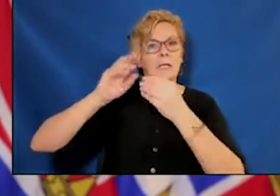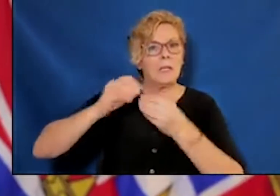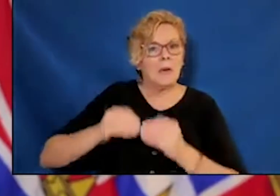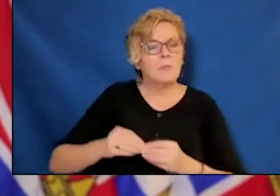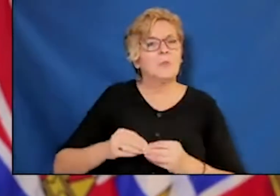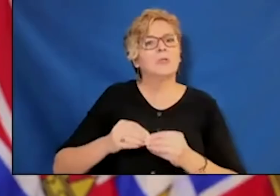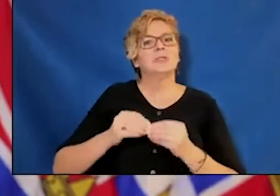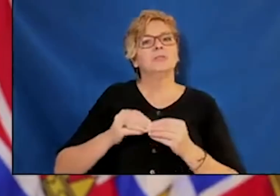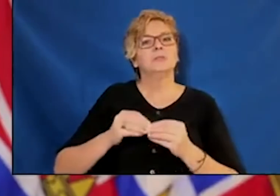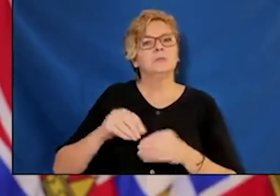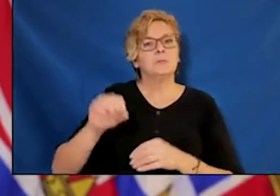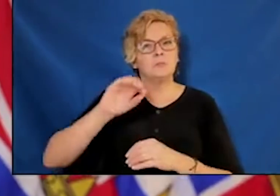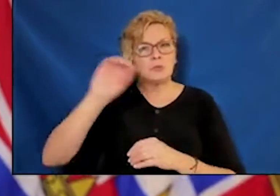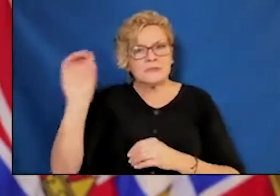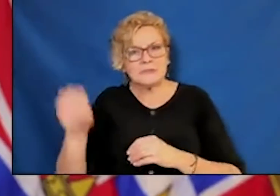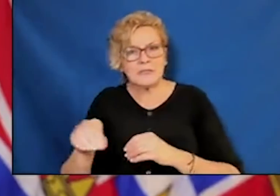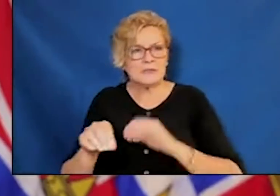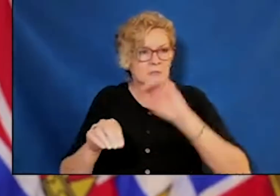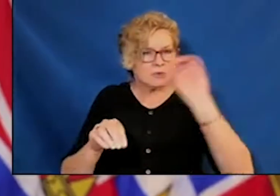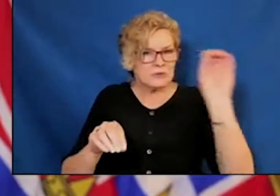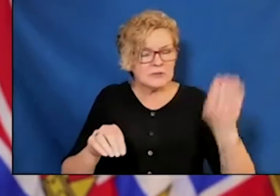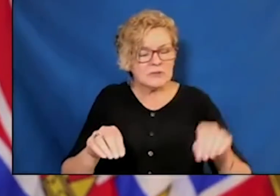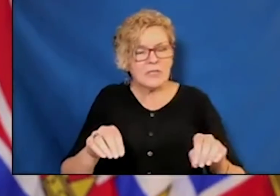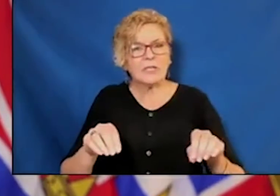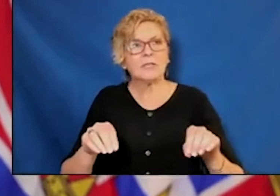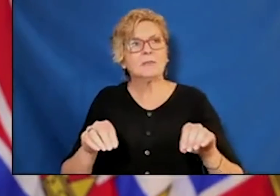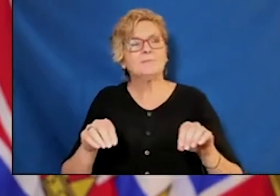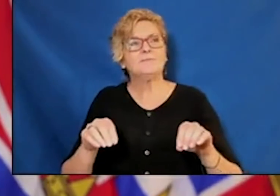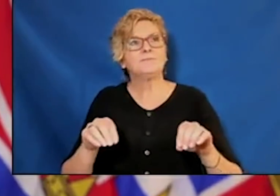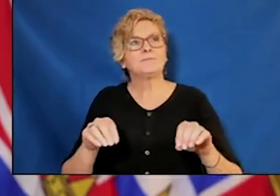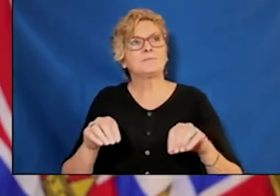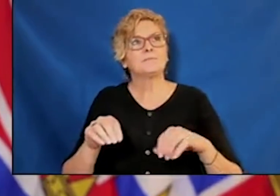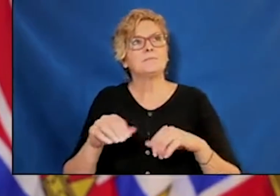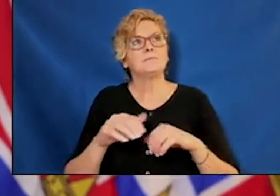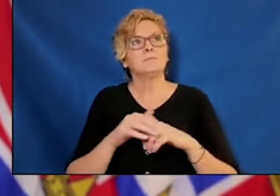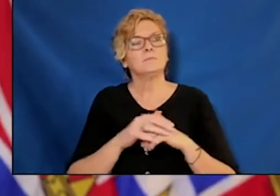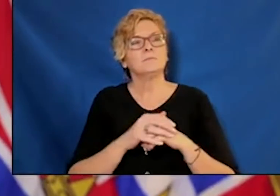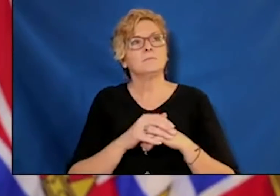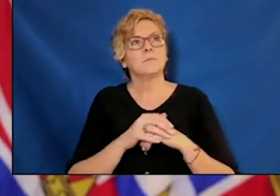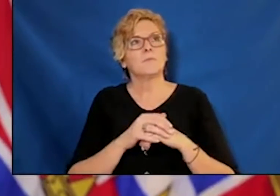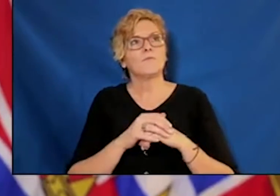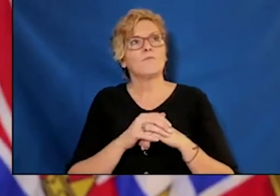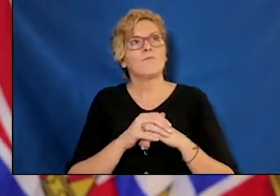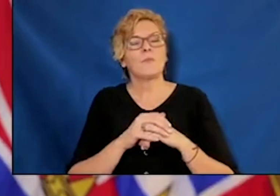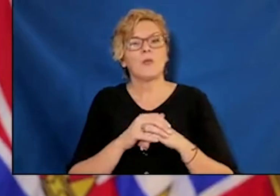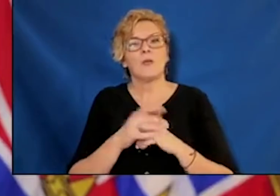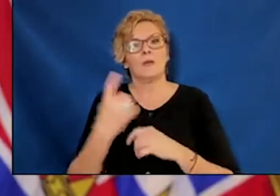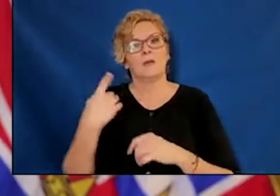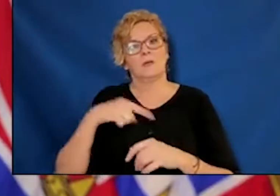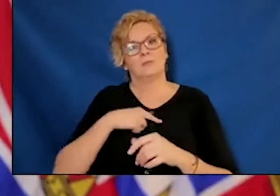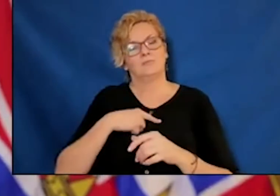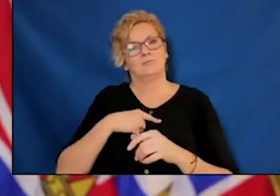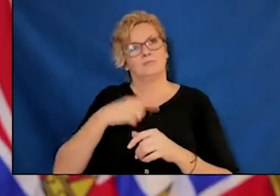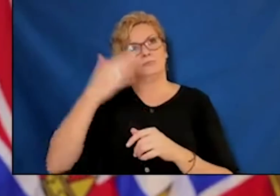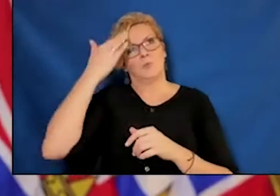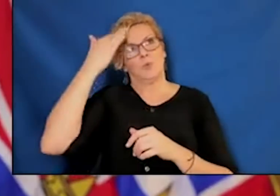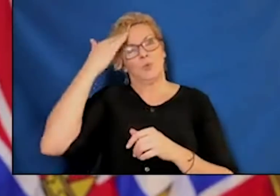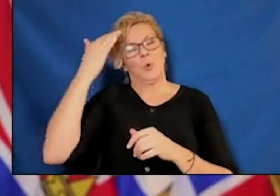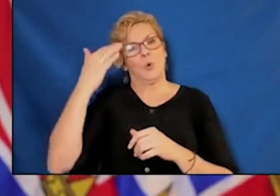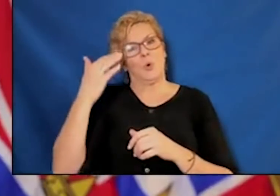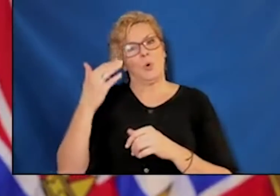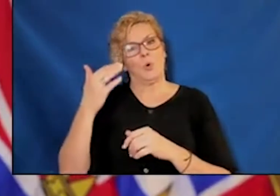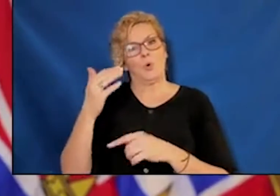So that if we look at an R naught around 2-ish, then we're thinking if we have enough, 60 to 70% of the population